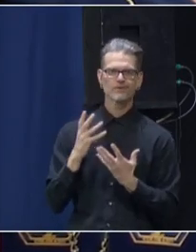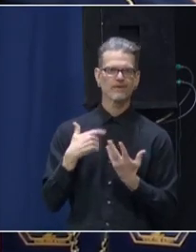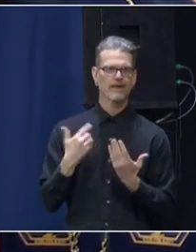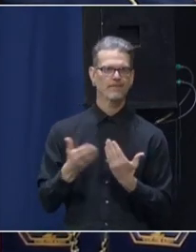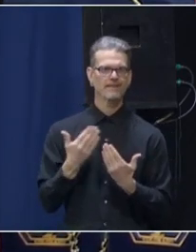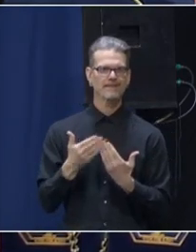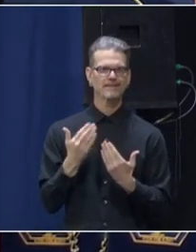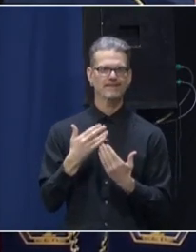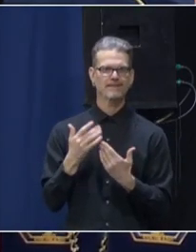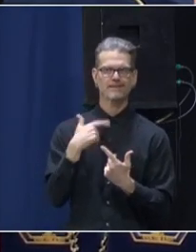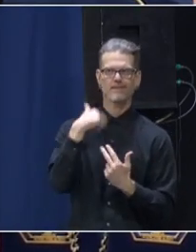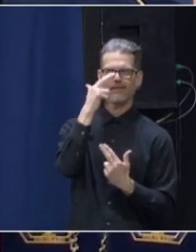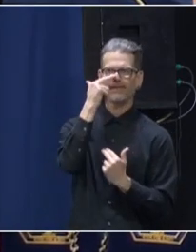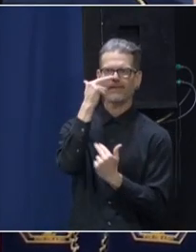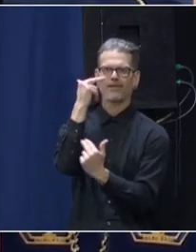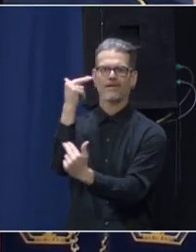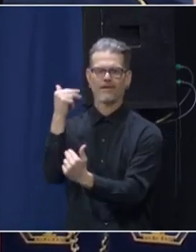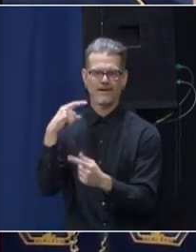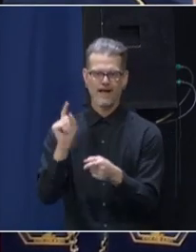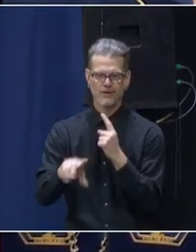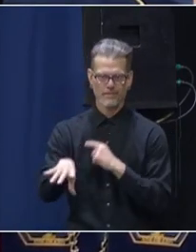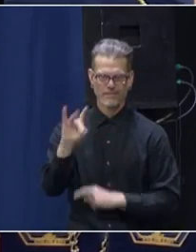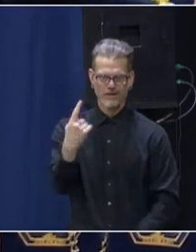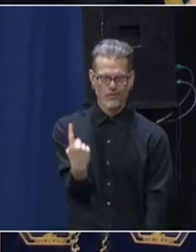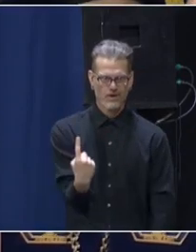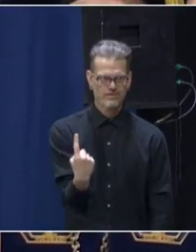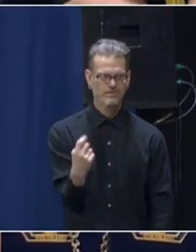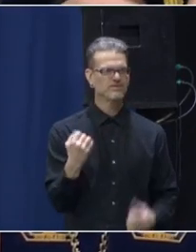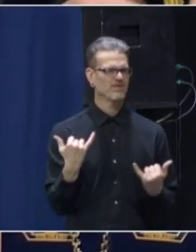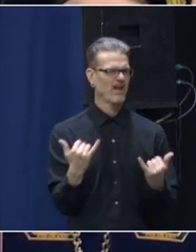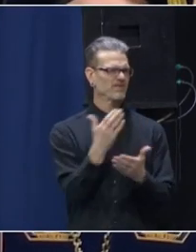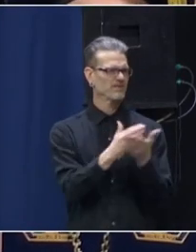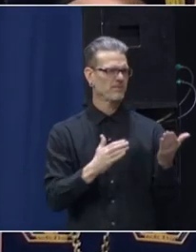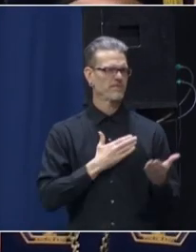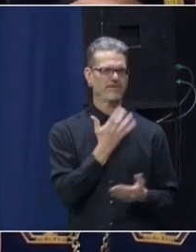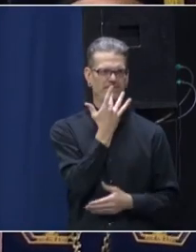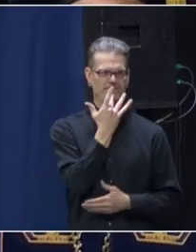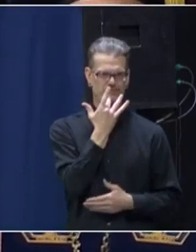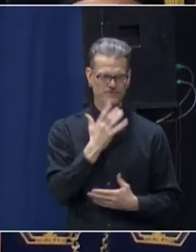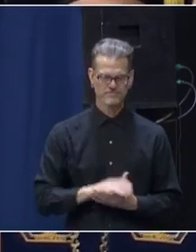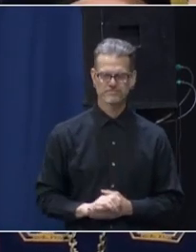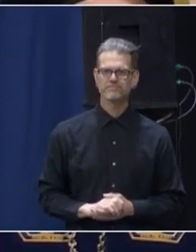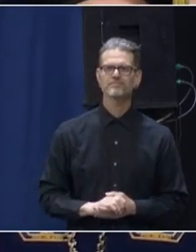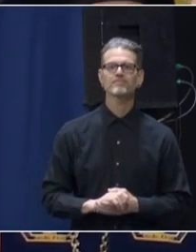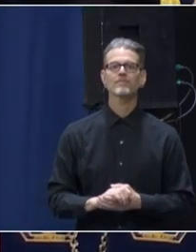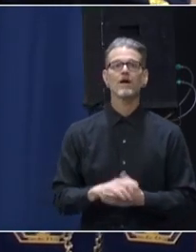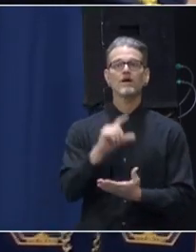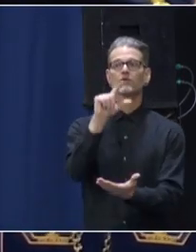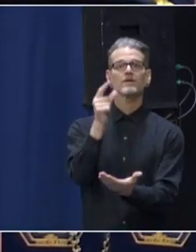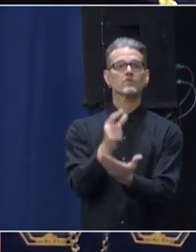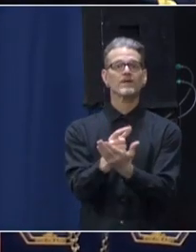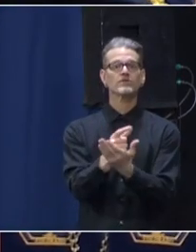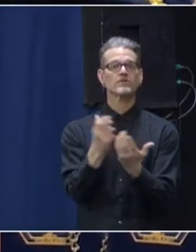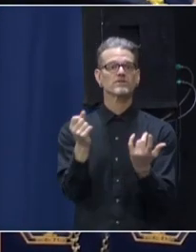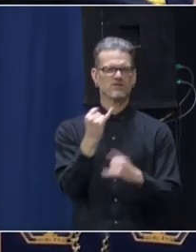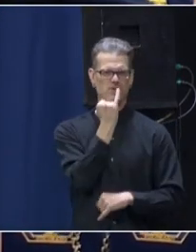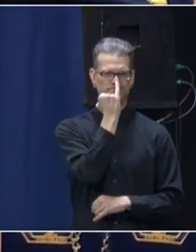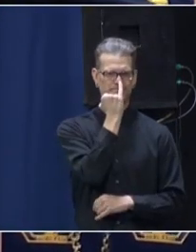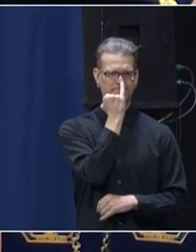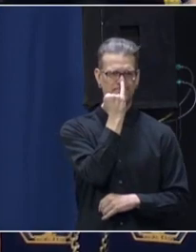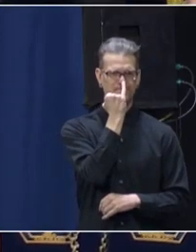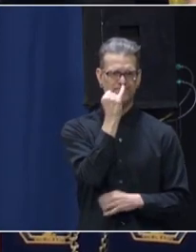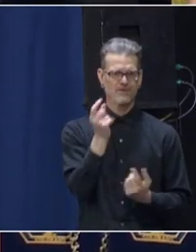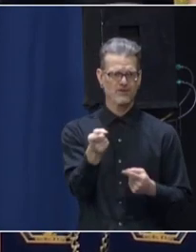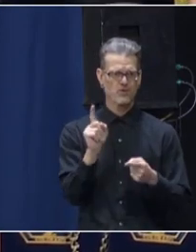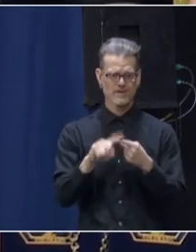to amuse, and I couldn't just pick one. So here are some of my favorites. Graduations are so immature, you can't get